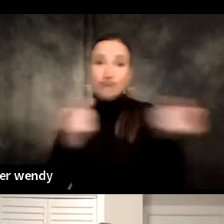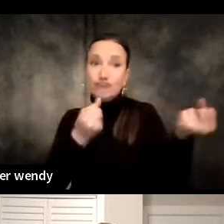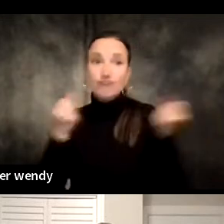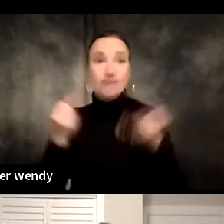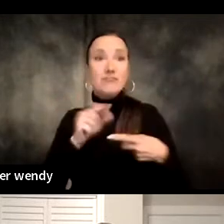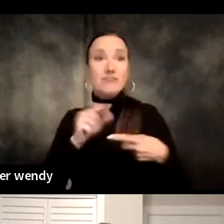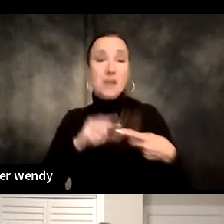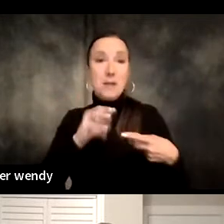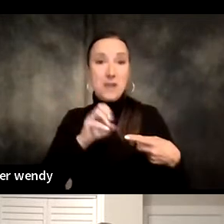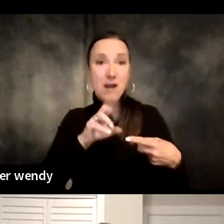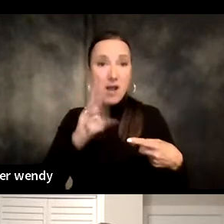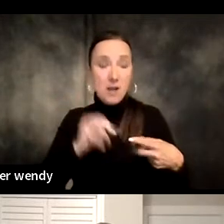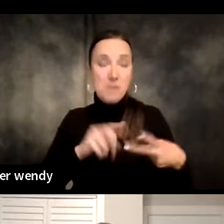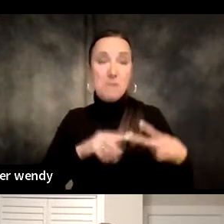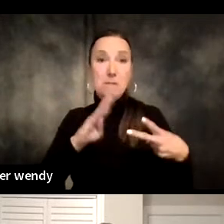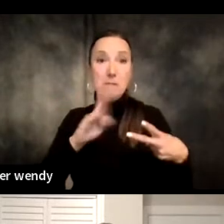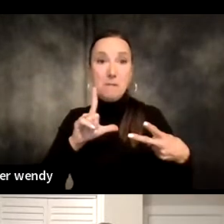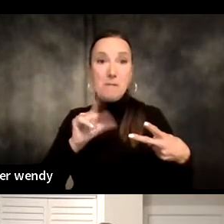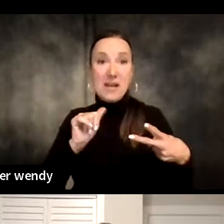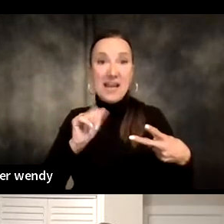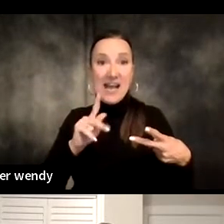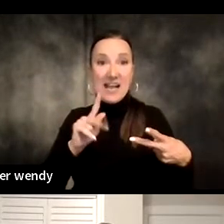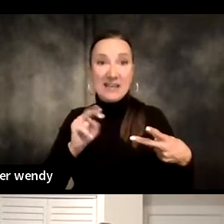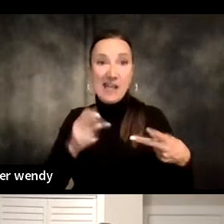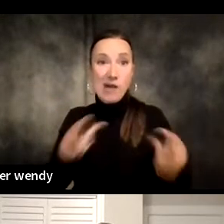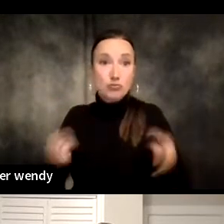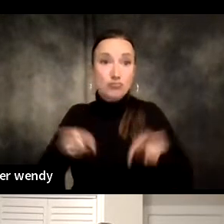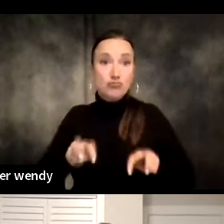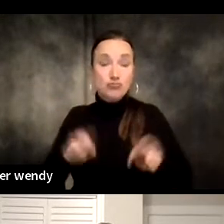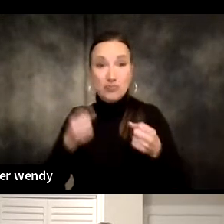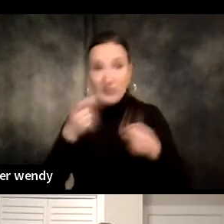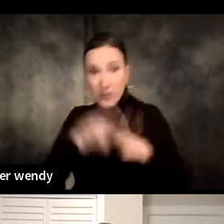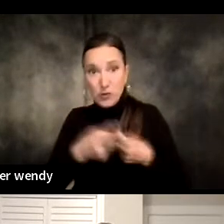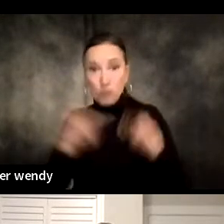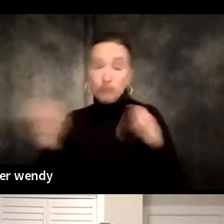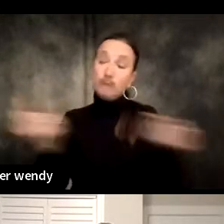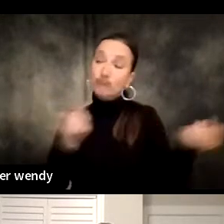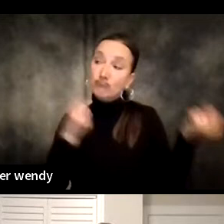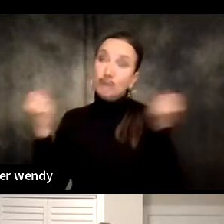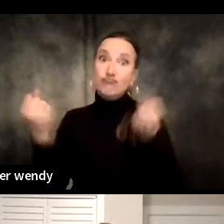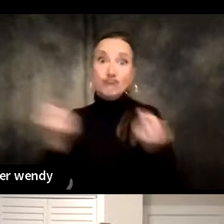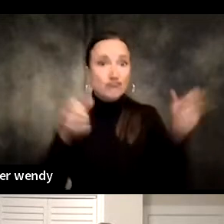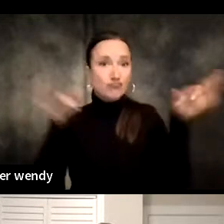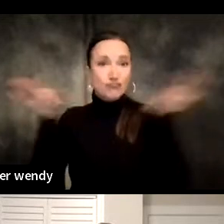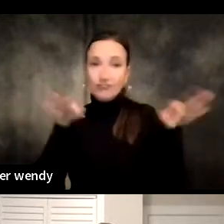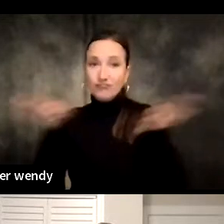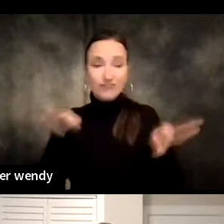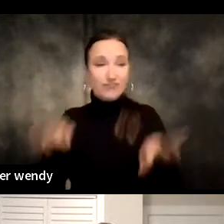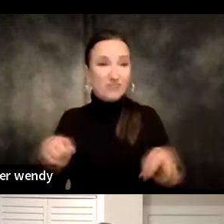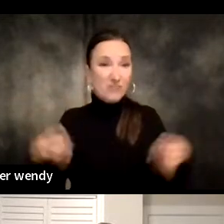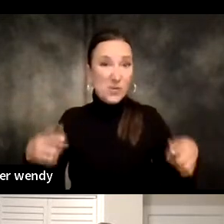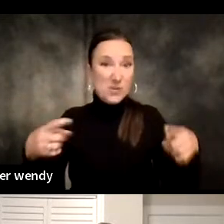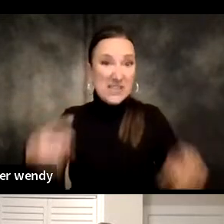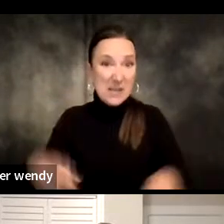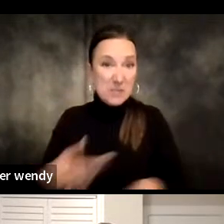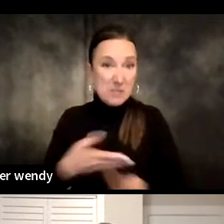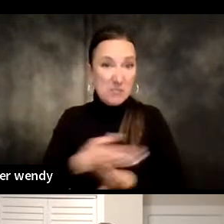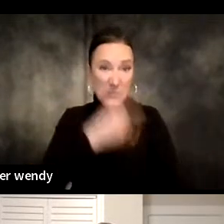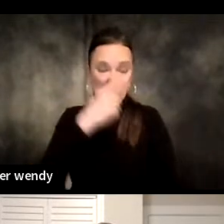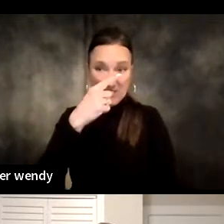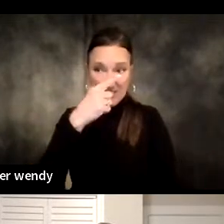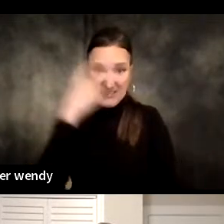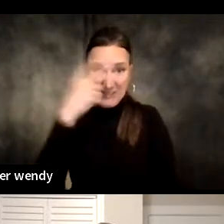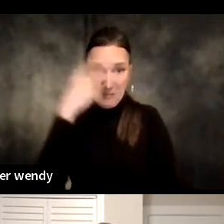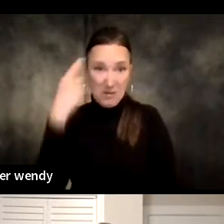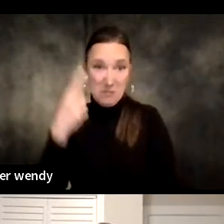and Commissioner Black now to see what exactly they're referencing during the meetings, so we get that clarified for this summer, because it's just going to get hotter in